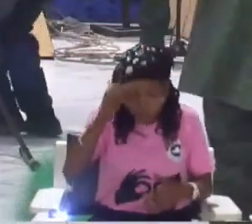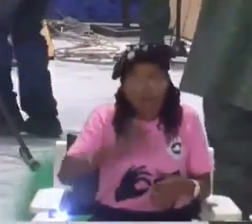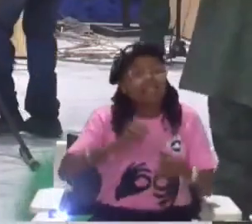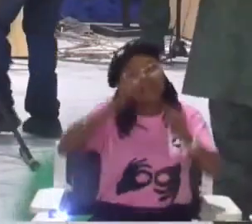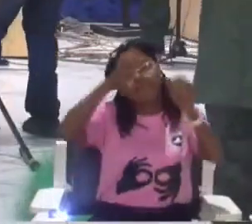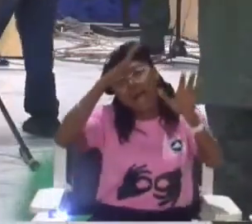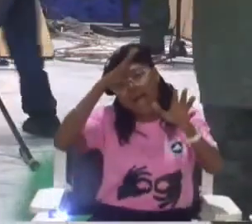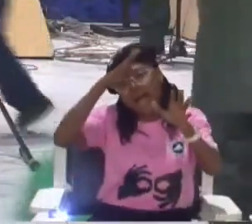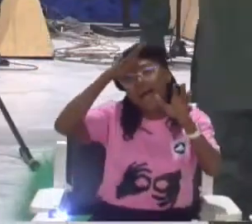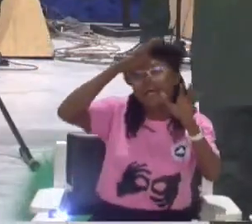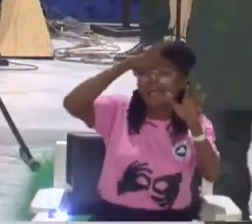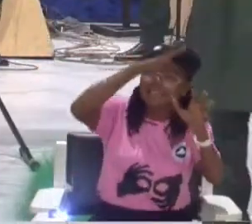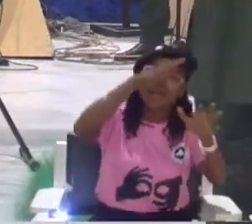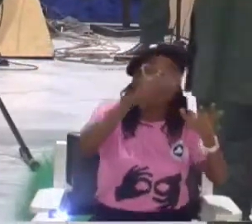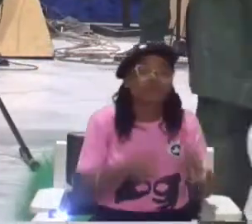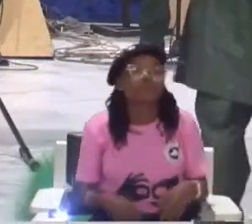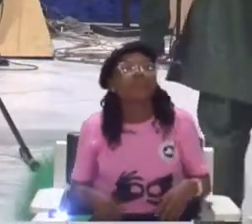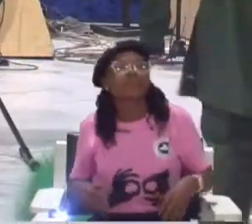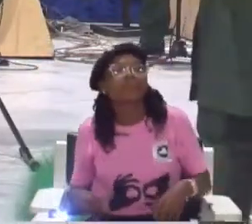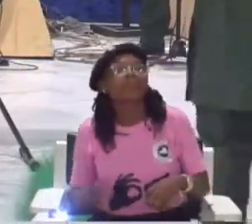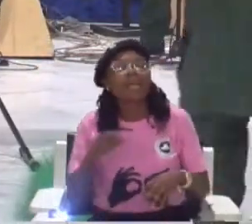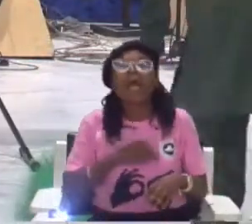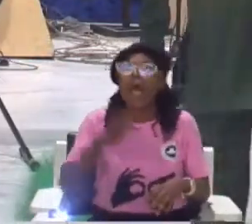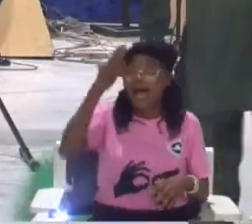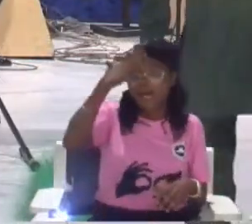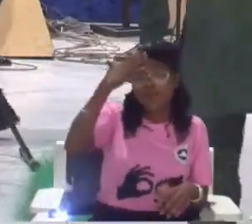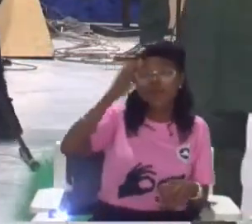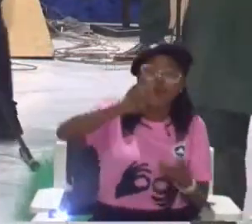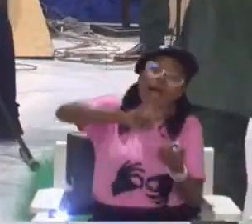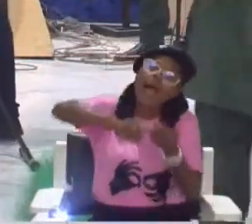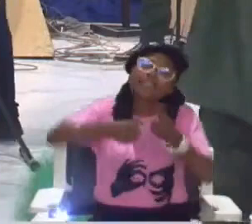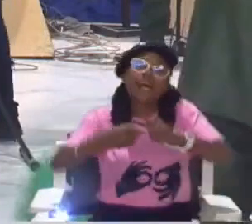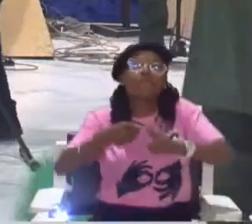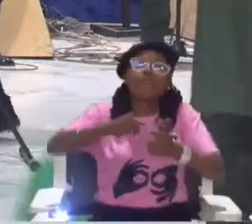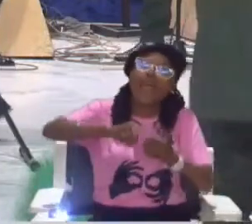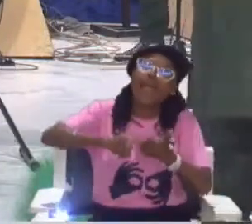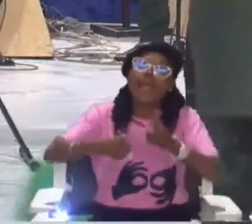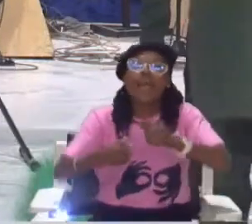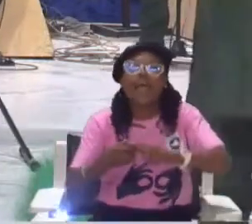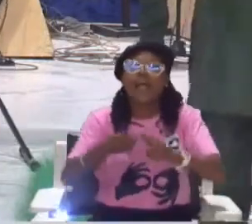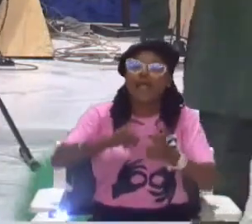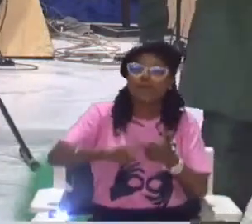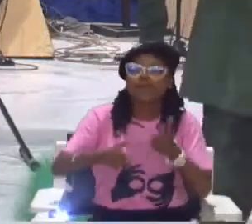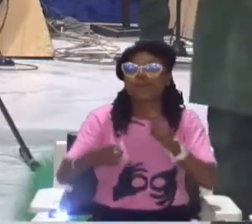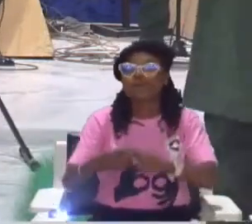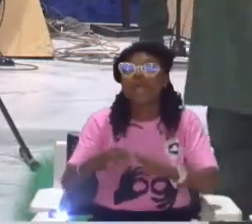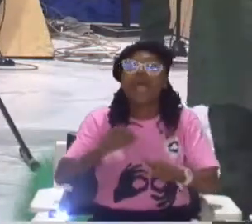So Father, I know you are so friend.